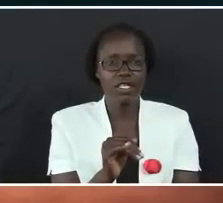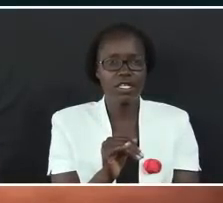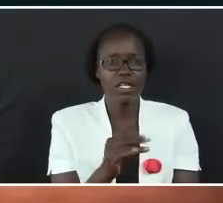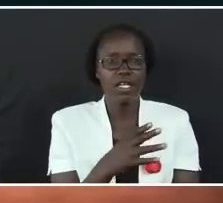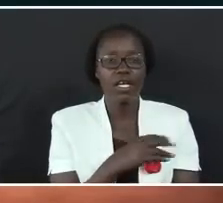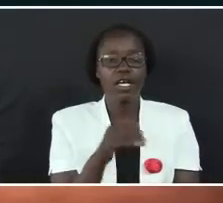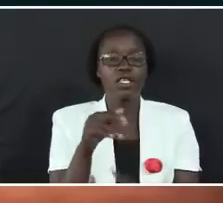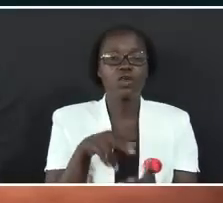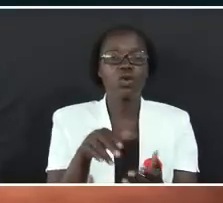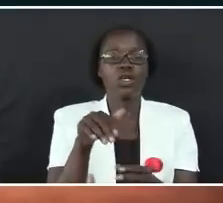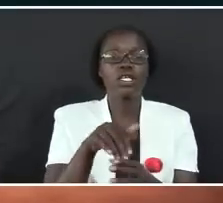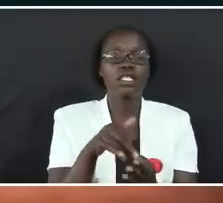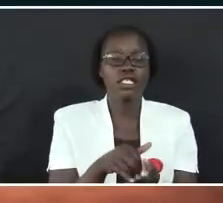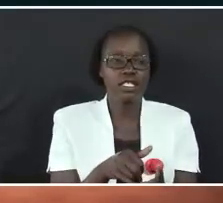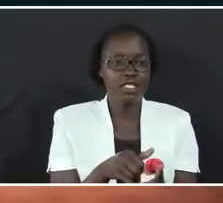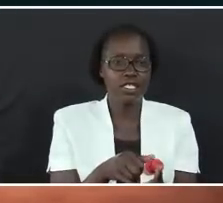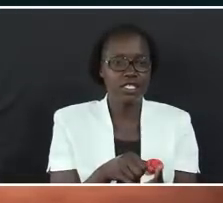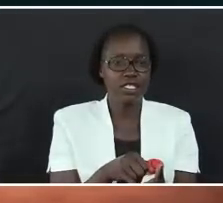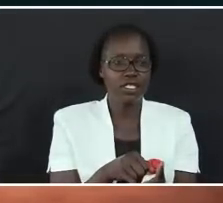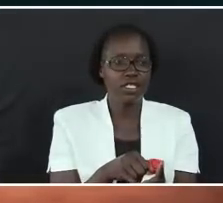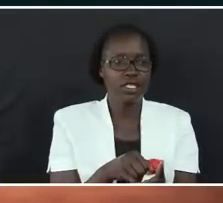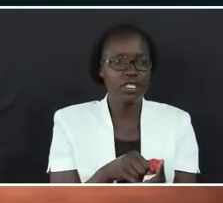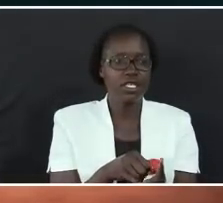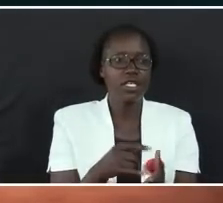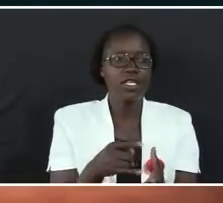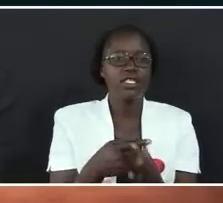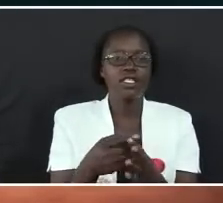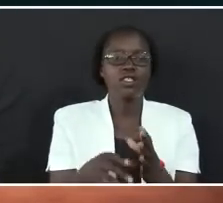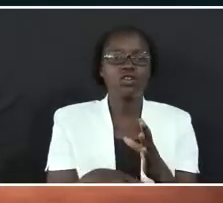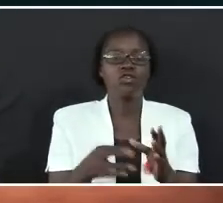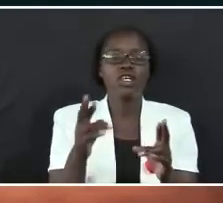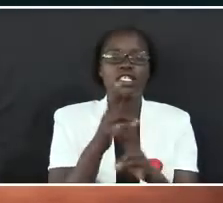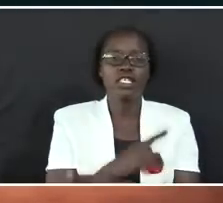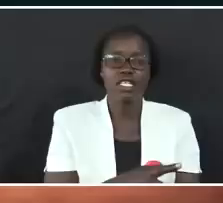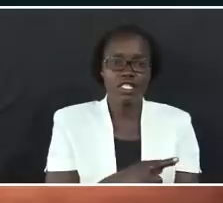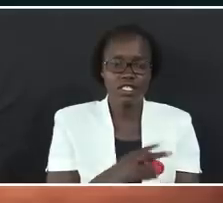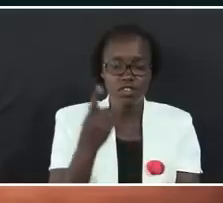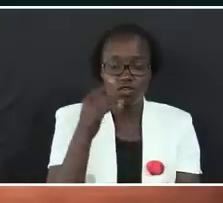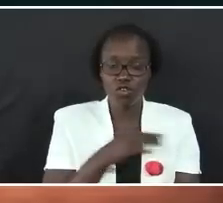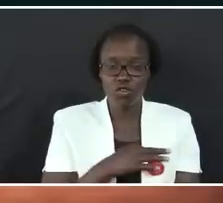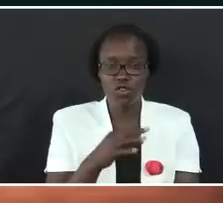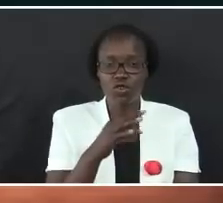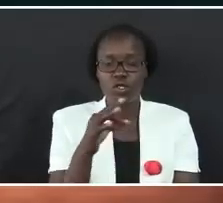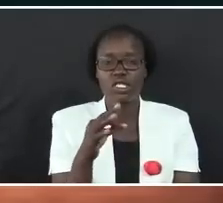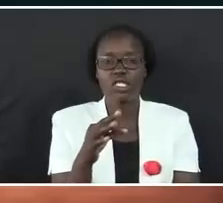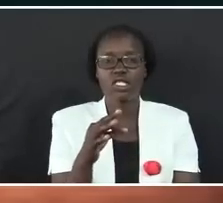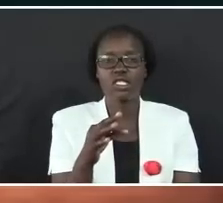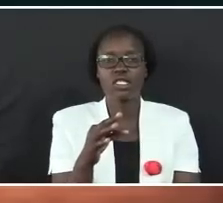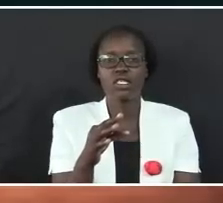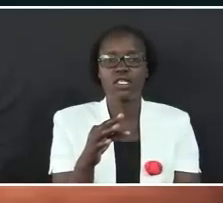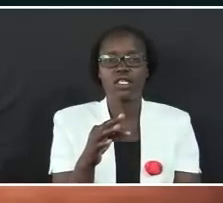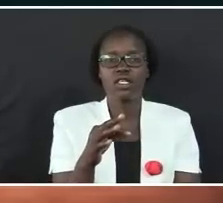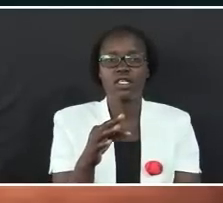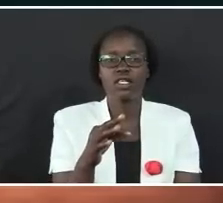and walk in it. Then you will find rest for your souls.